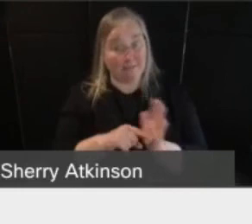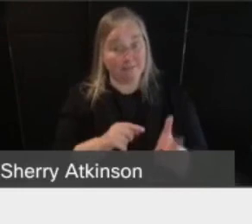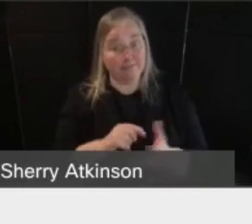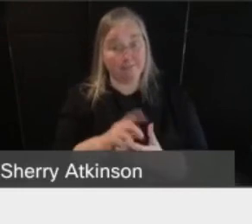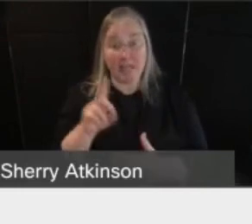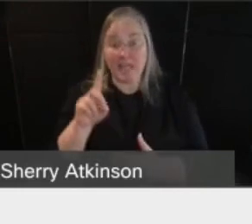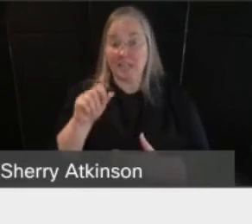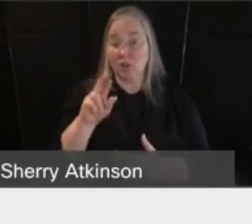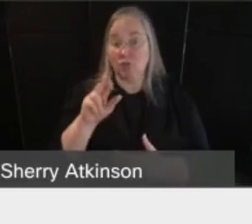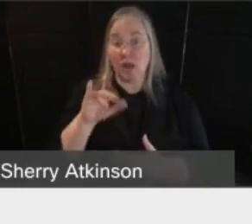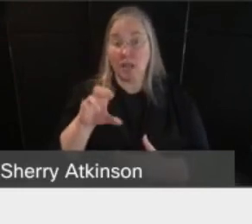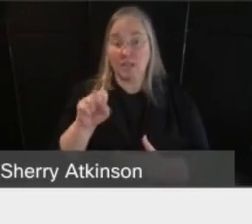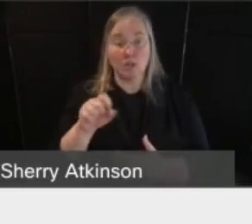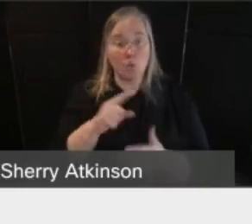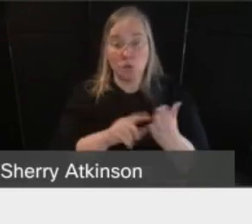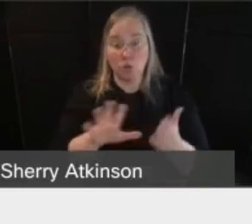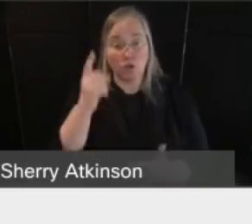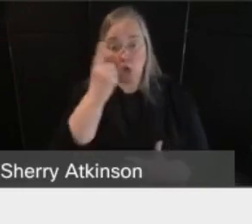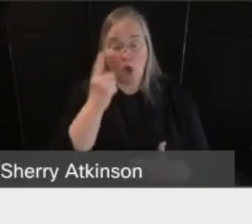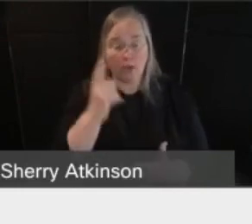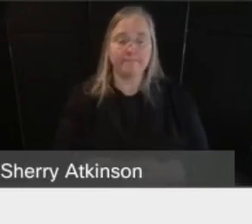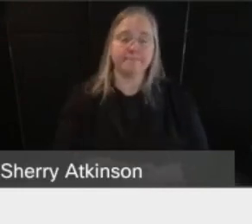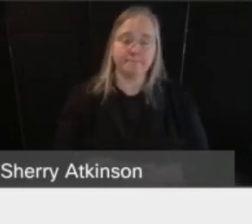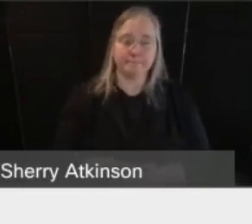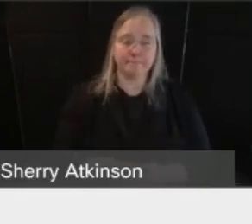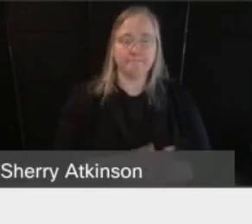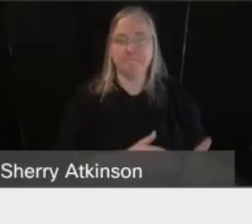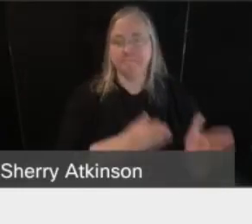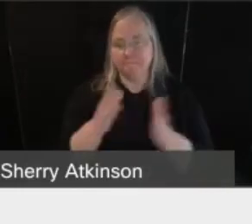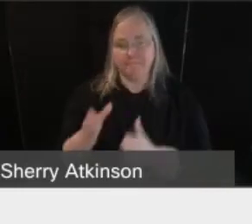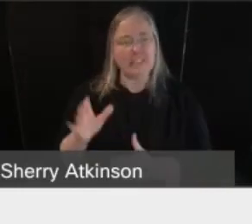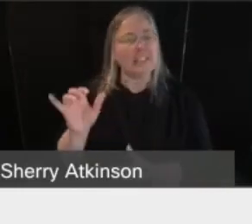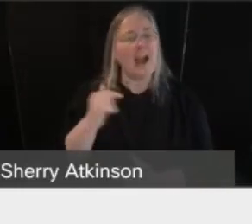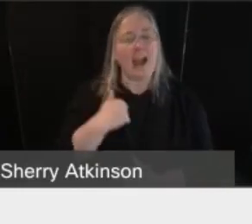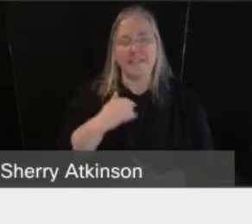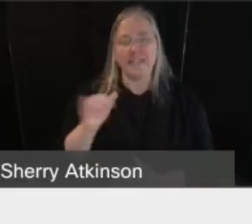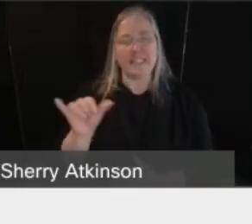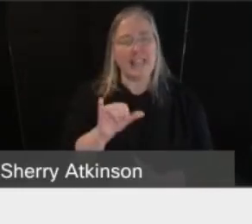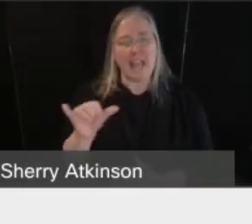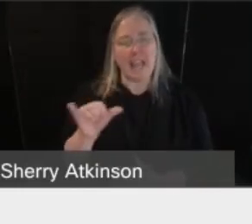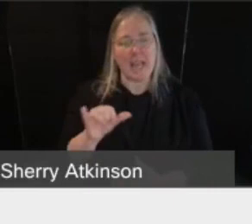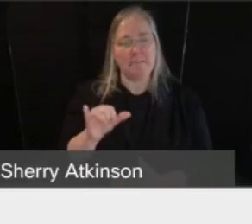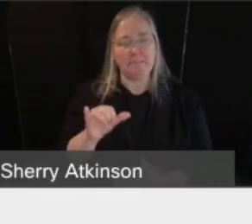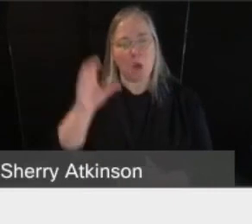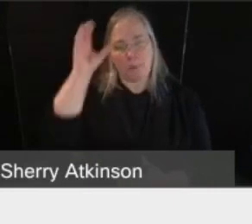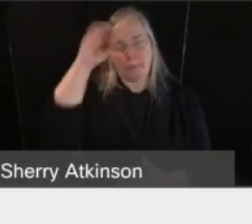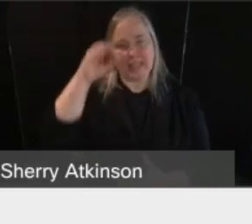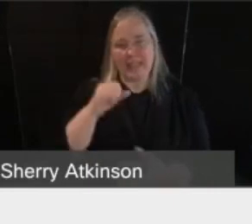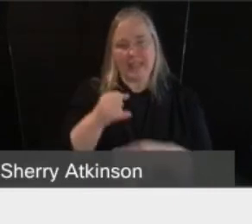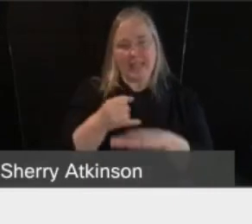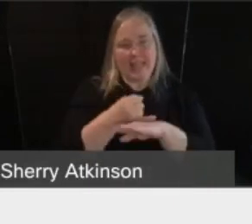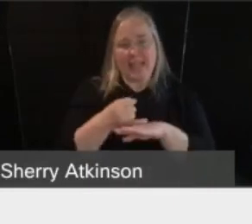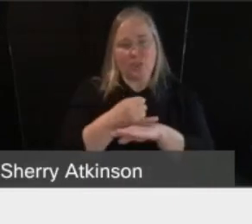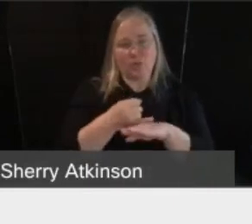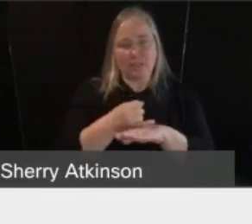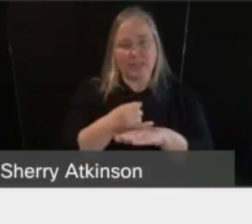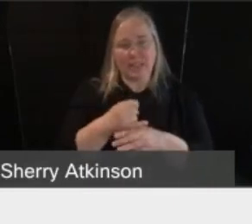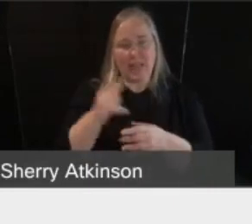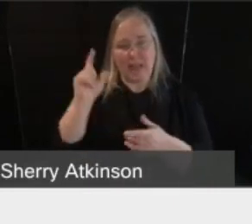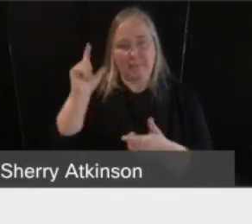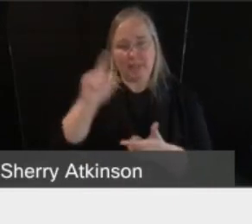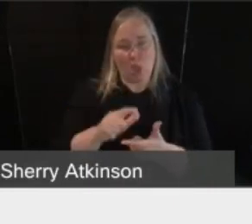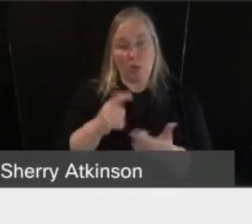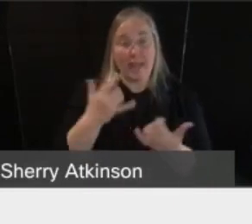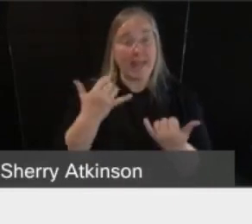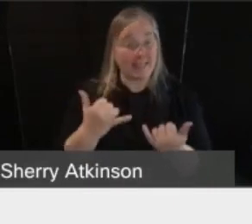what's your thought? I have the same opinion. The interest rates have been low. I mean, almost, I mean, it is now the long